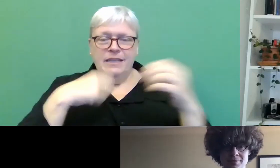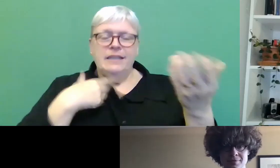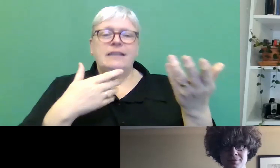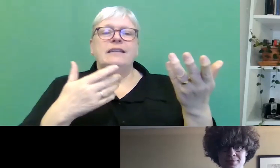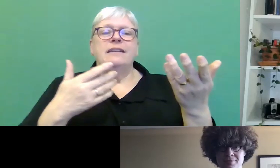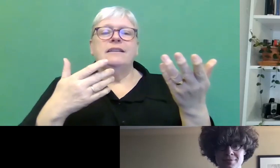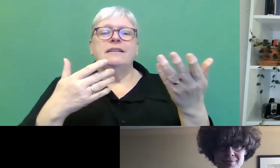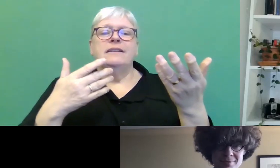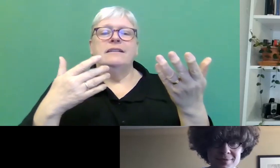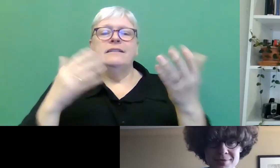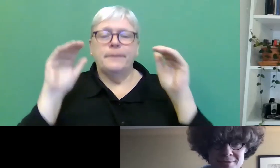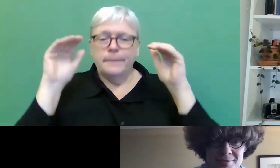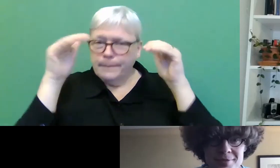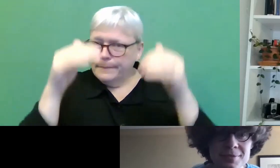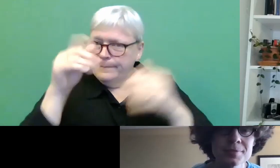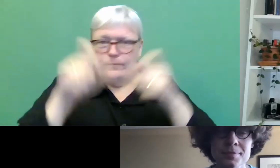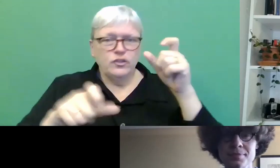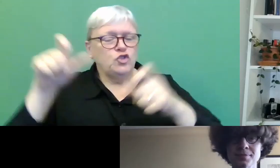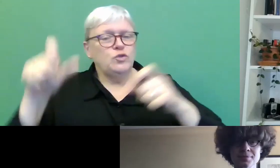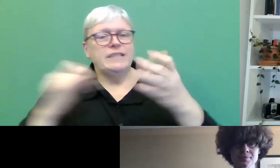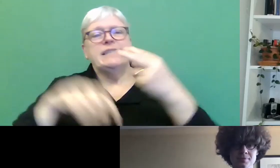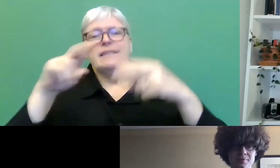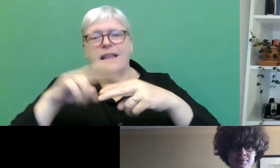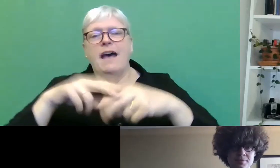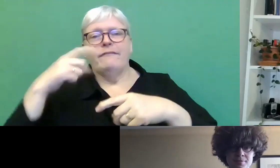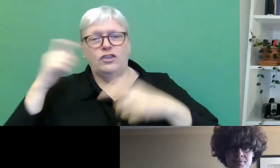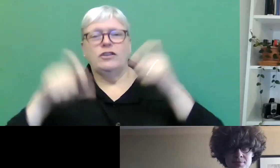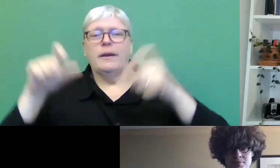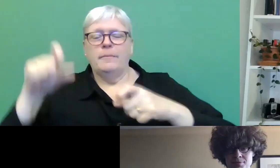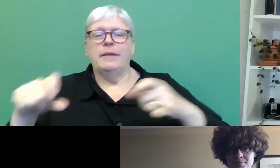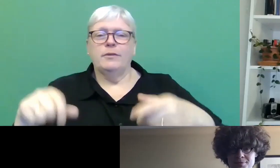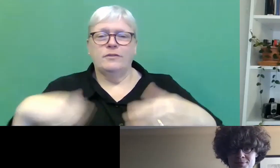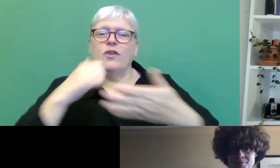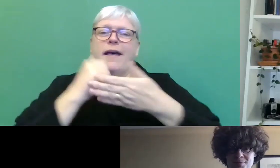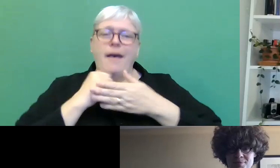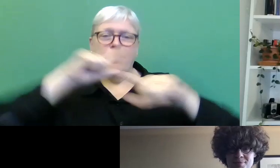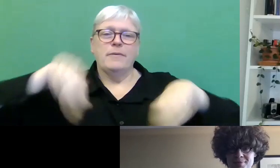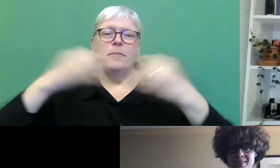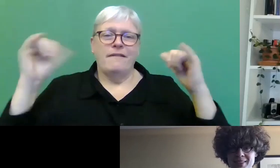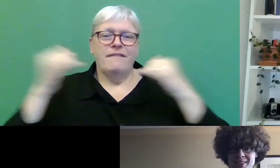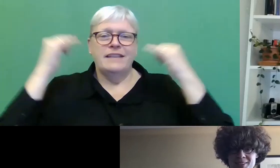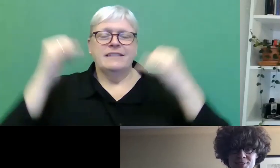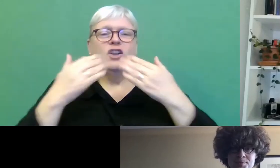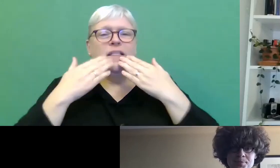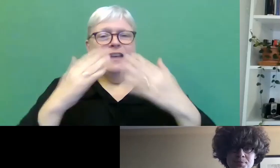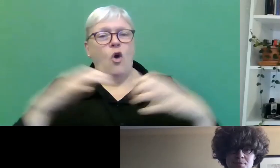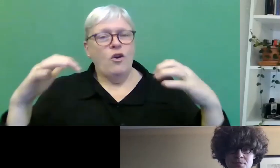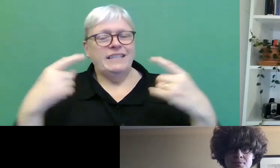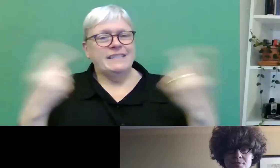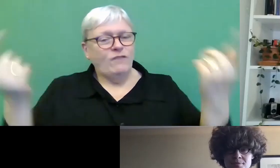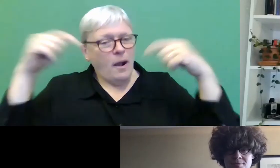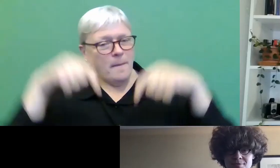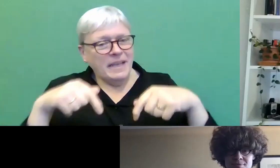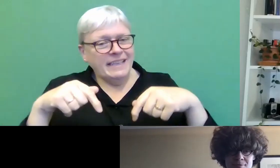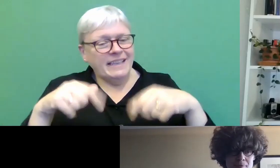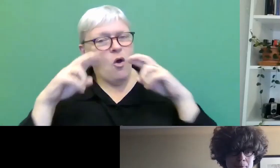the dedicated team of students and staff and young people who put this whole festival together. And thank you, the audience, for coming. Hope